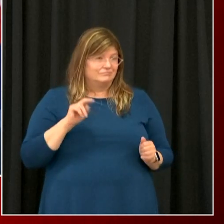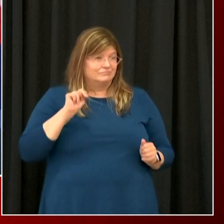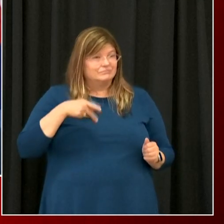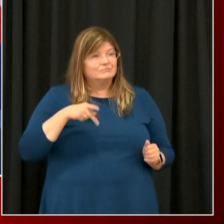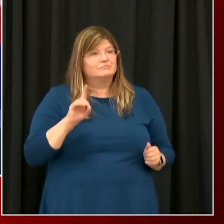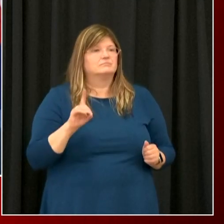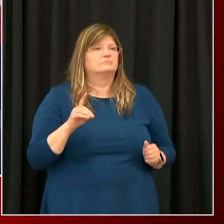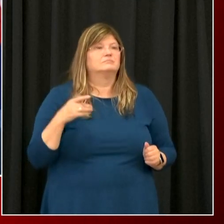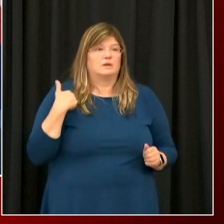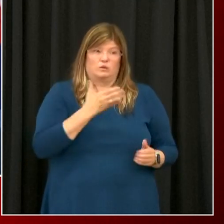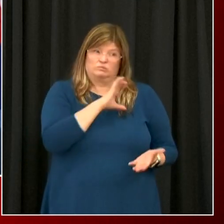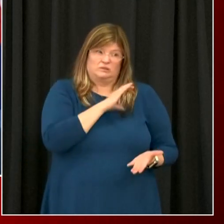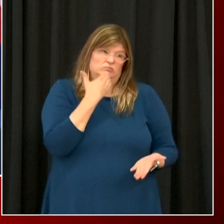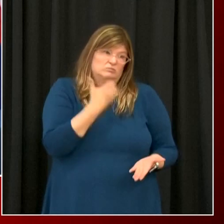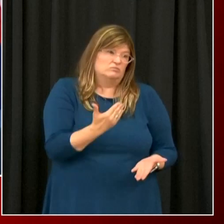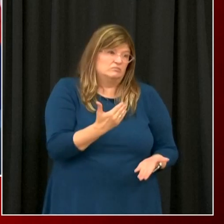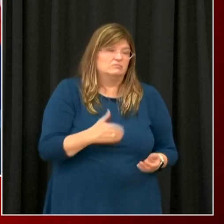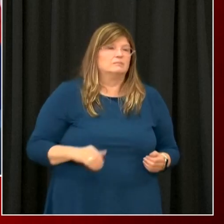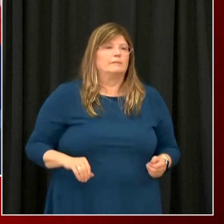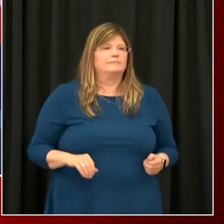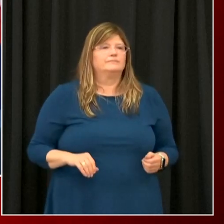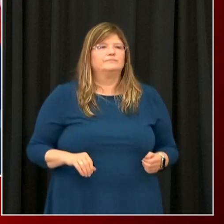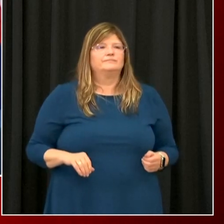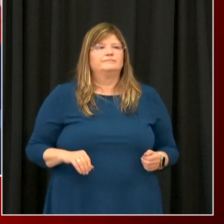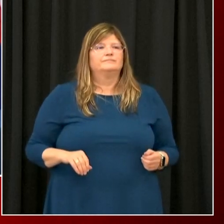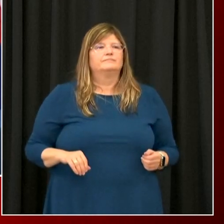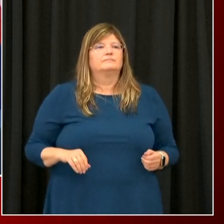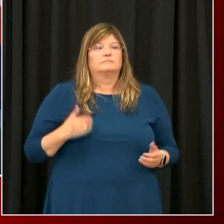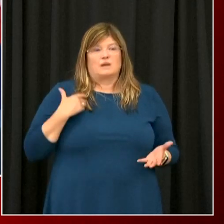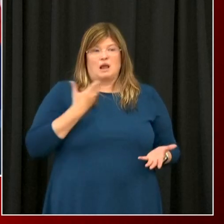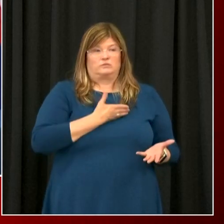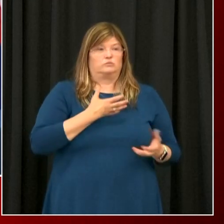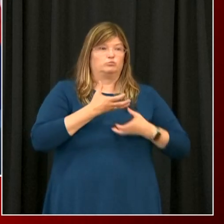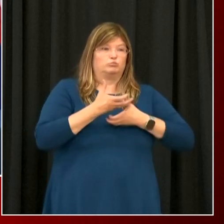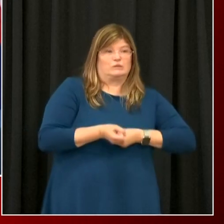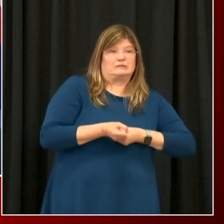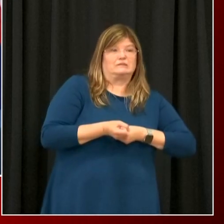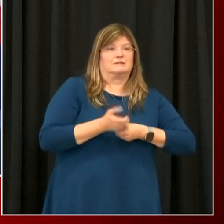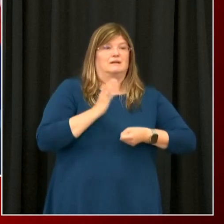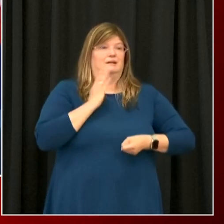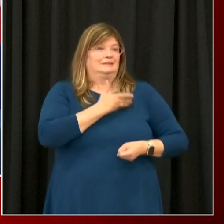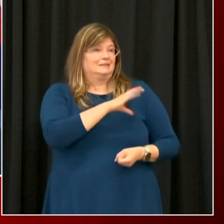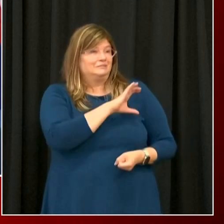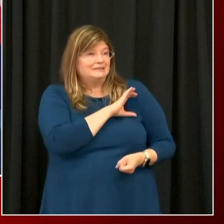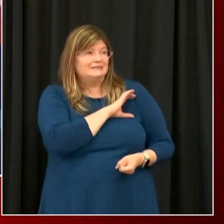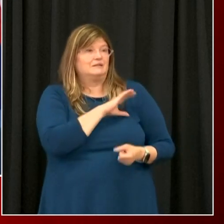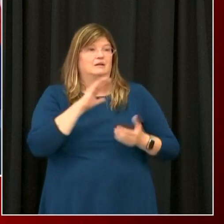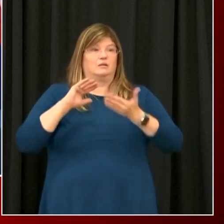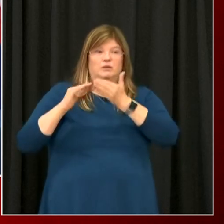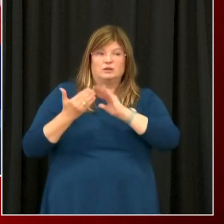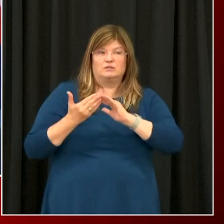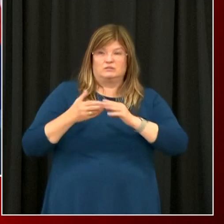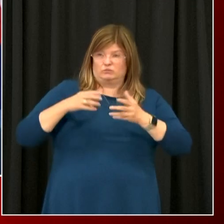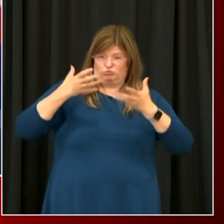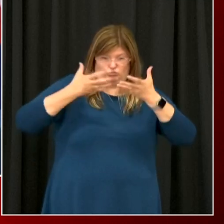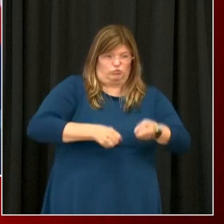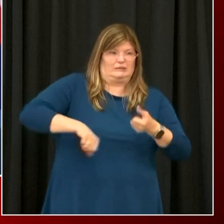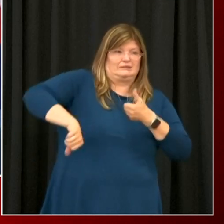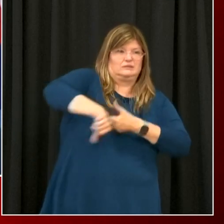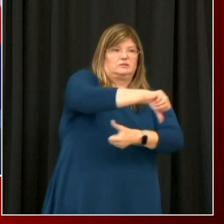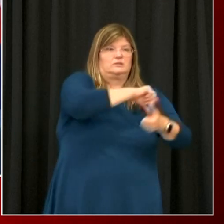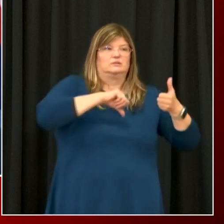in the making. We're also proud of the trust between our police and our communities, because we need both to have